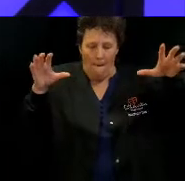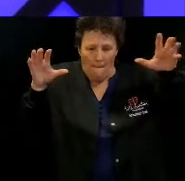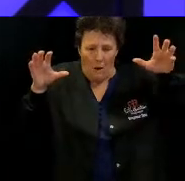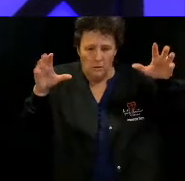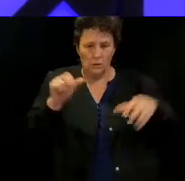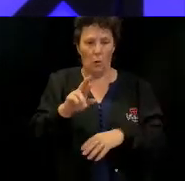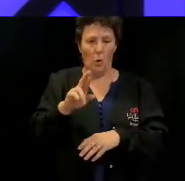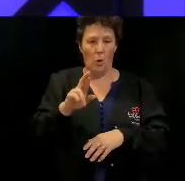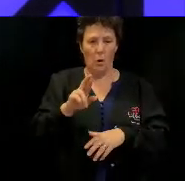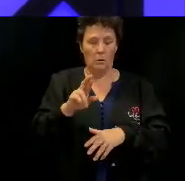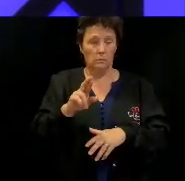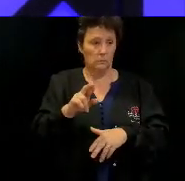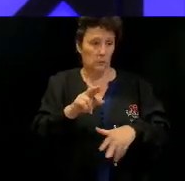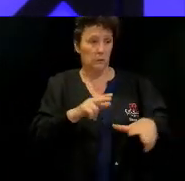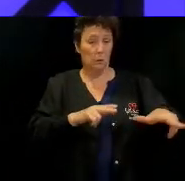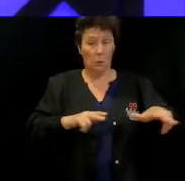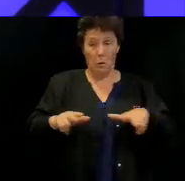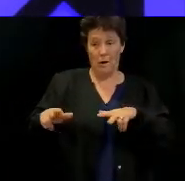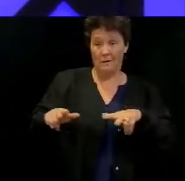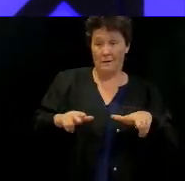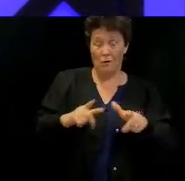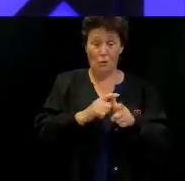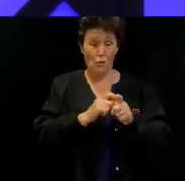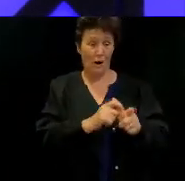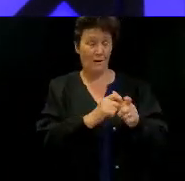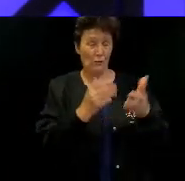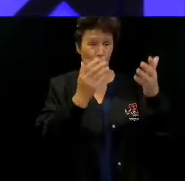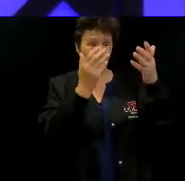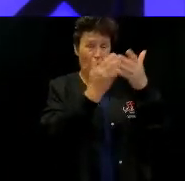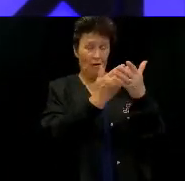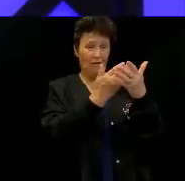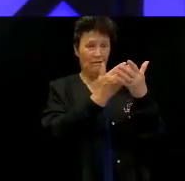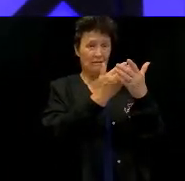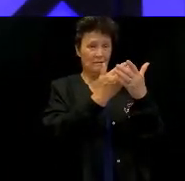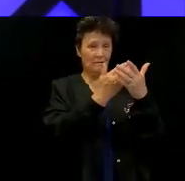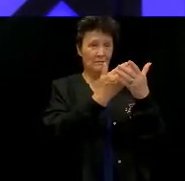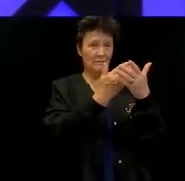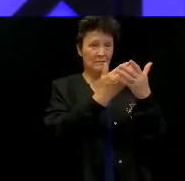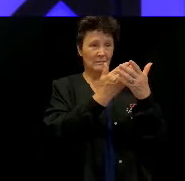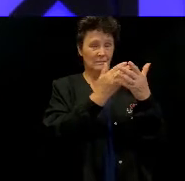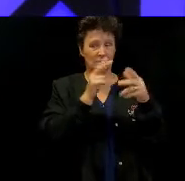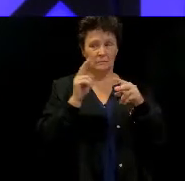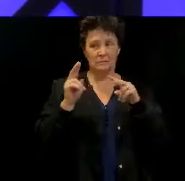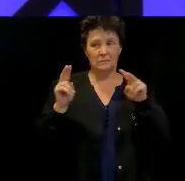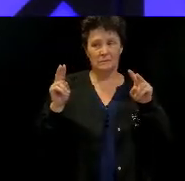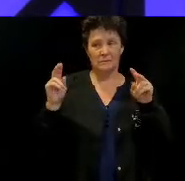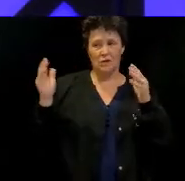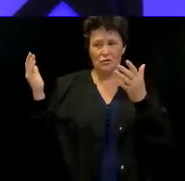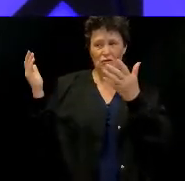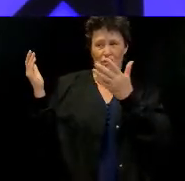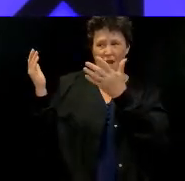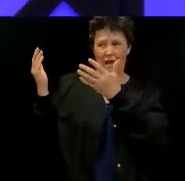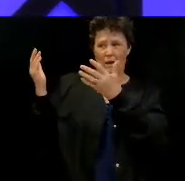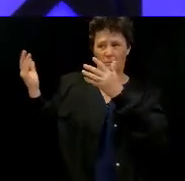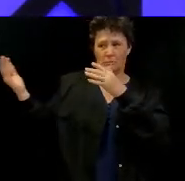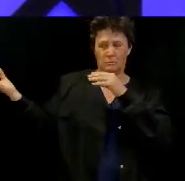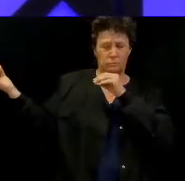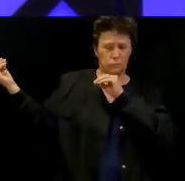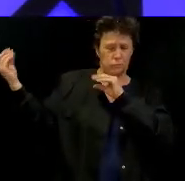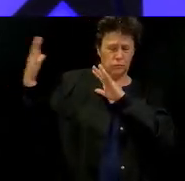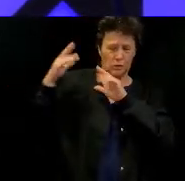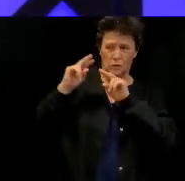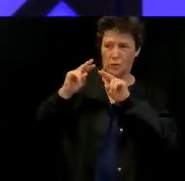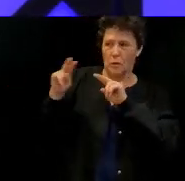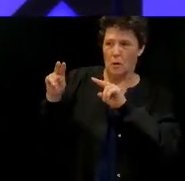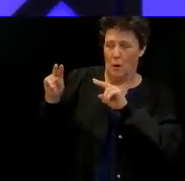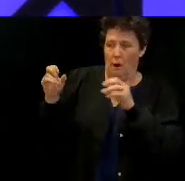Or you're walking. Or you're running and it's dark. And a shadow, you catch the shadow when you're running